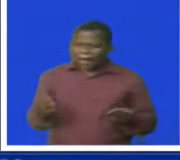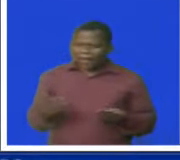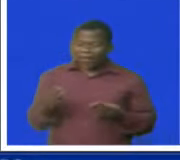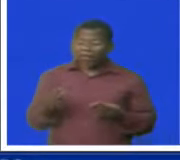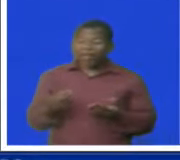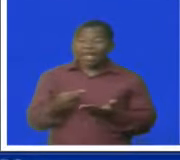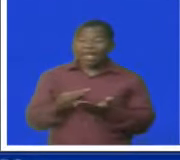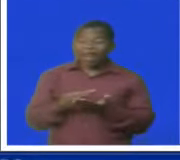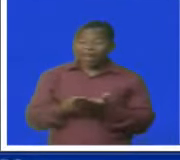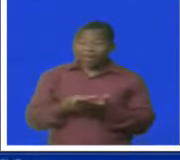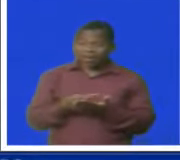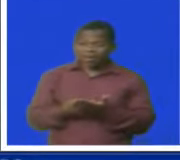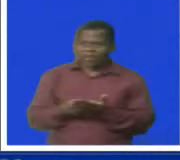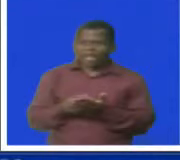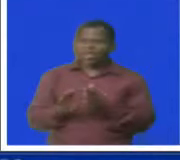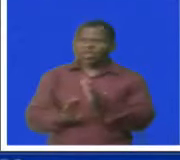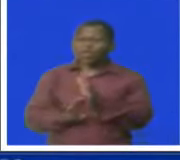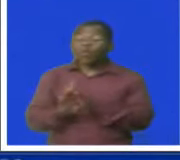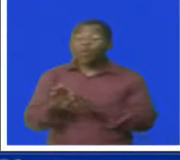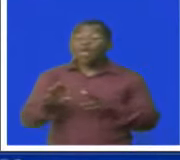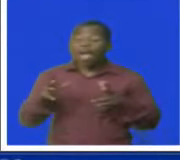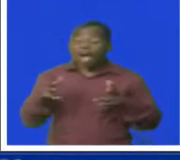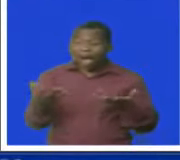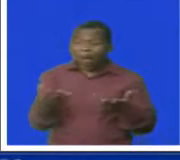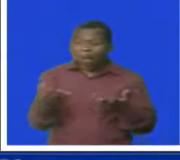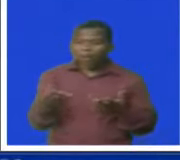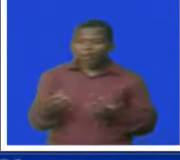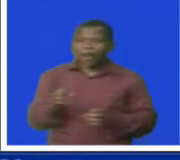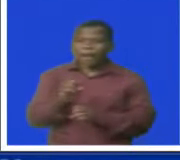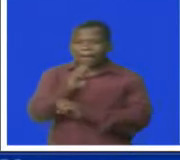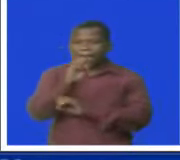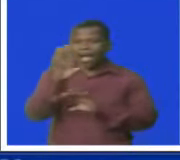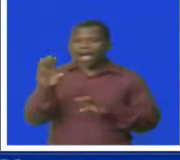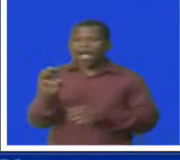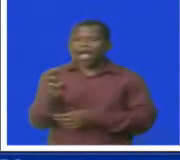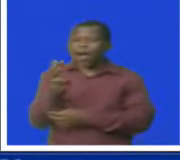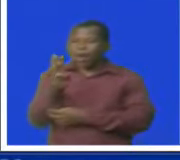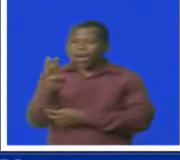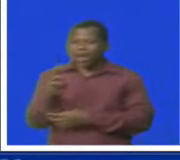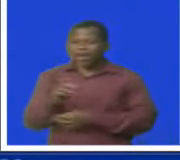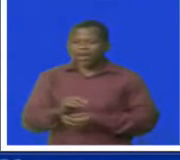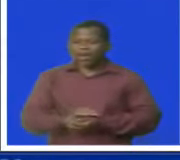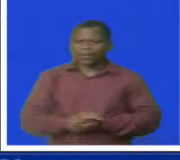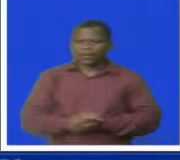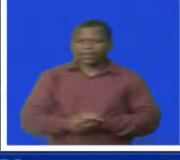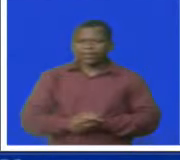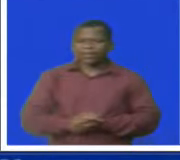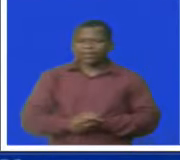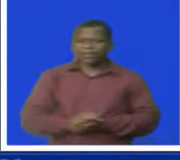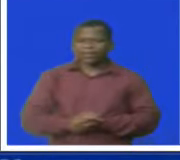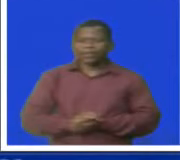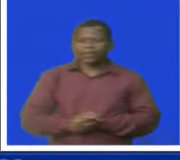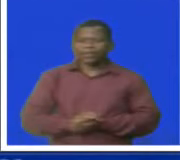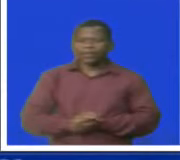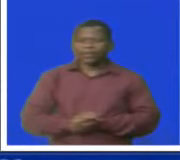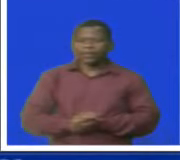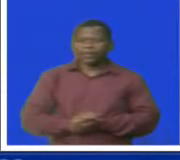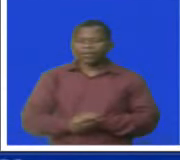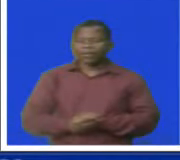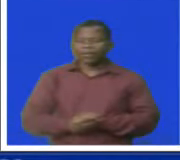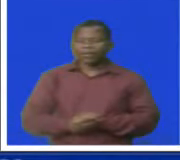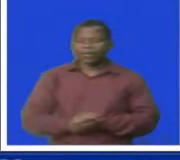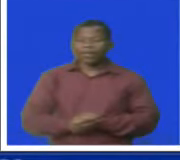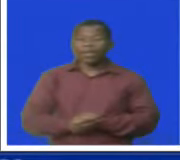ukuthi likhule njani eveni i-population projections kanye ne-price consumer index. Loku-ke nguletinye